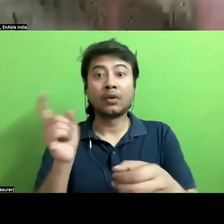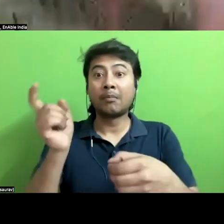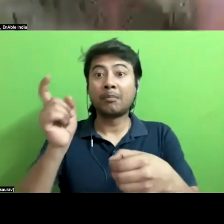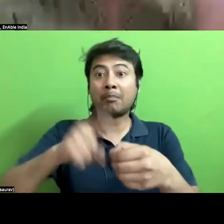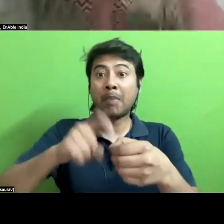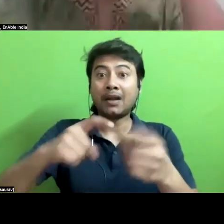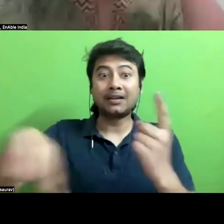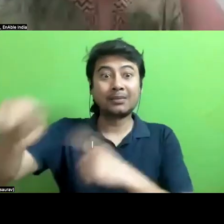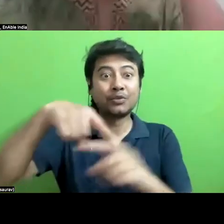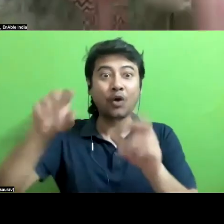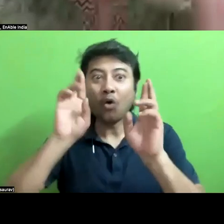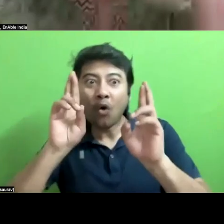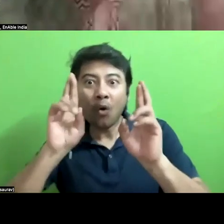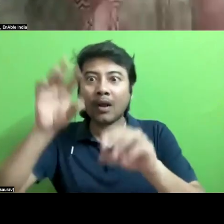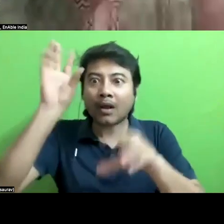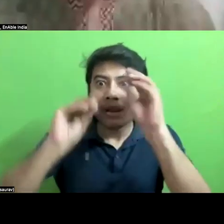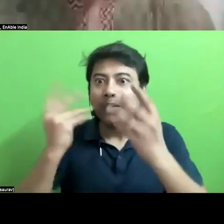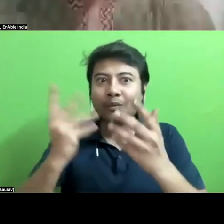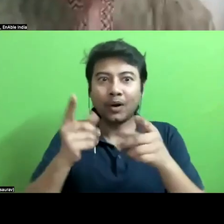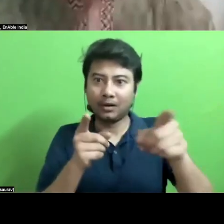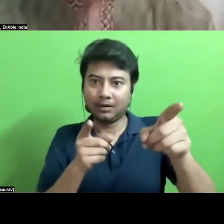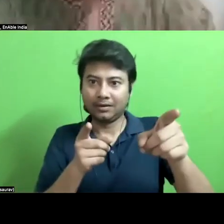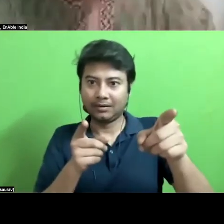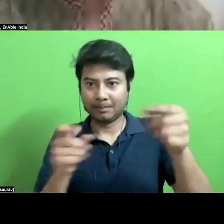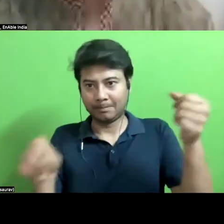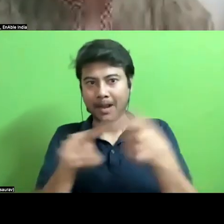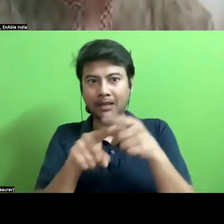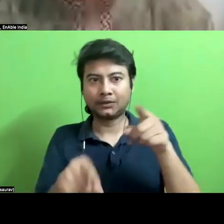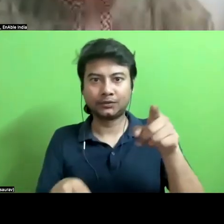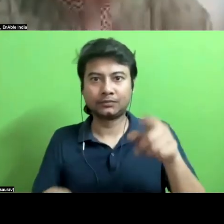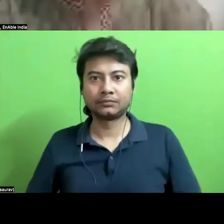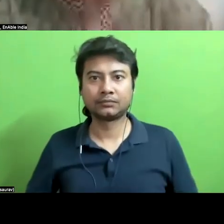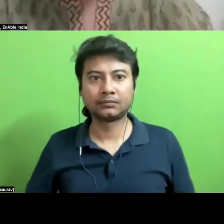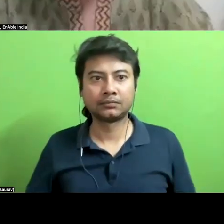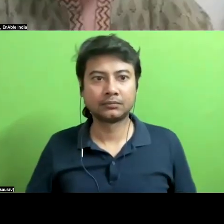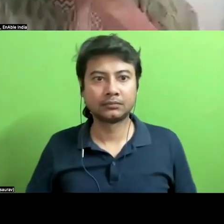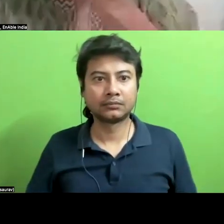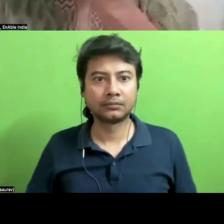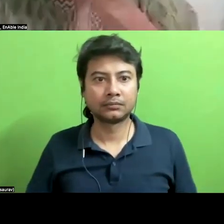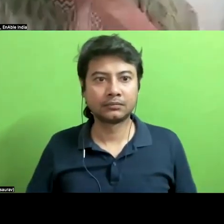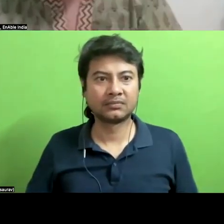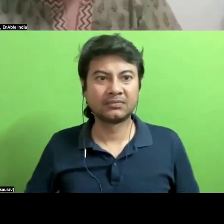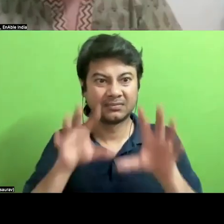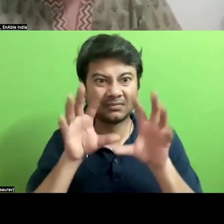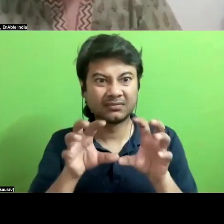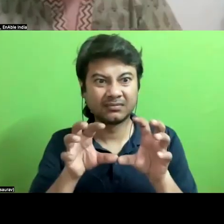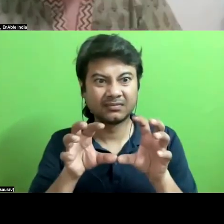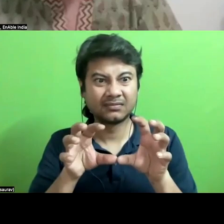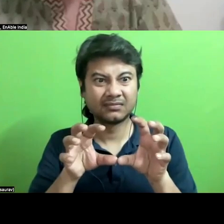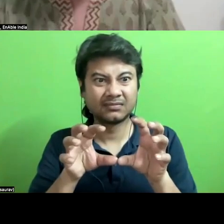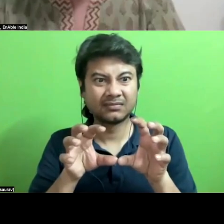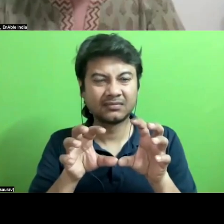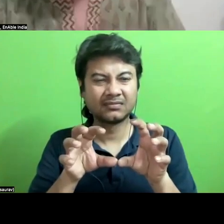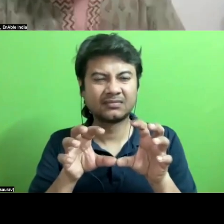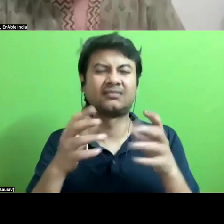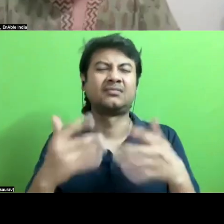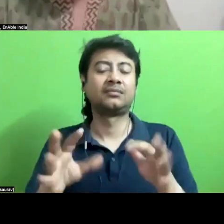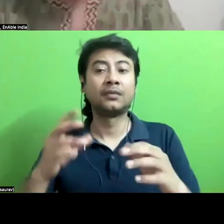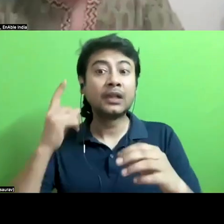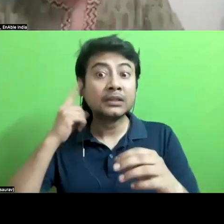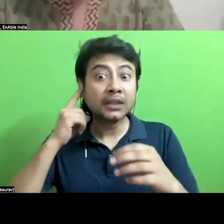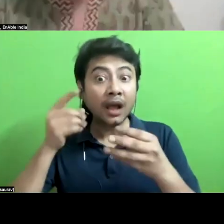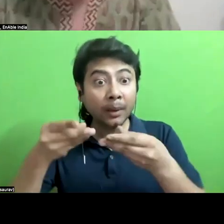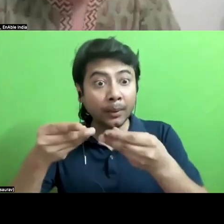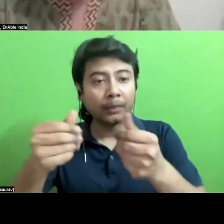taken because again stuck. Yeah, yeah. Fluctuating. It's fluctuating. Okay, no problem. Yeah. Okay. One of